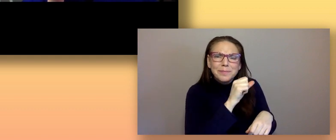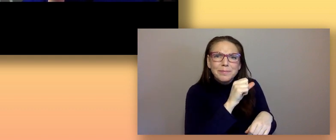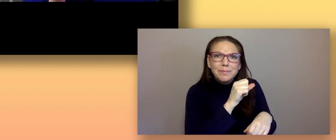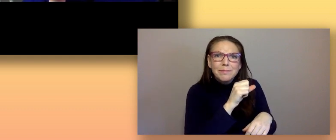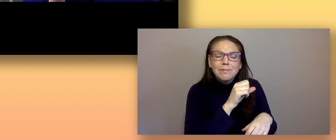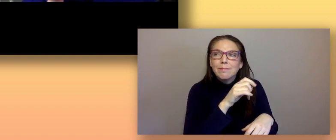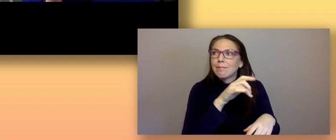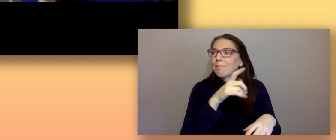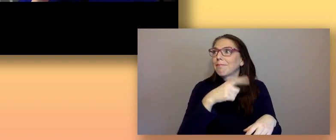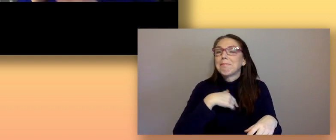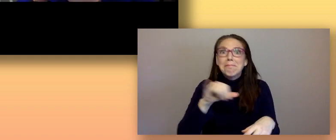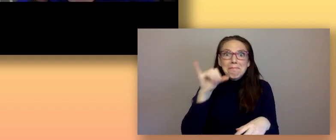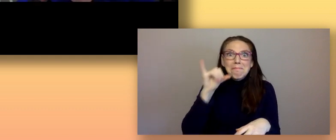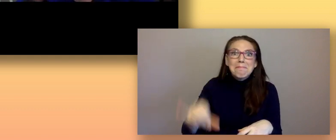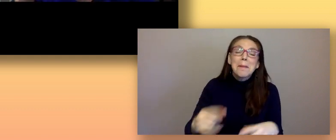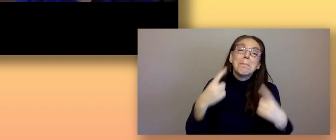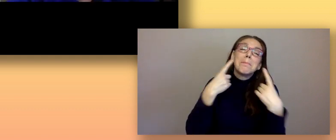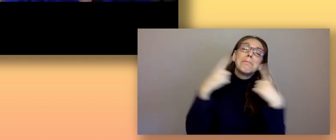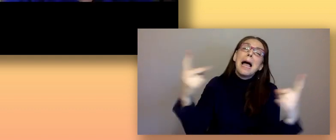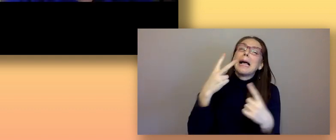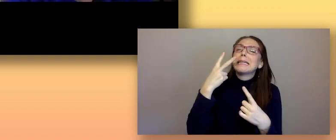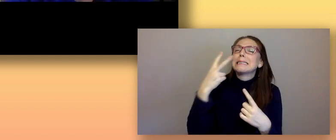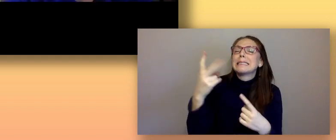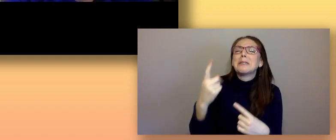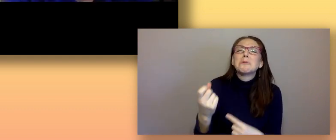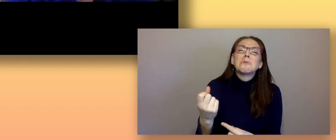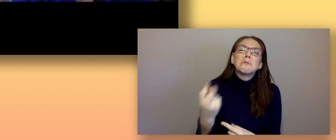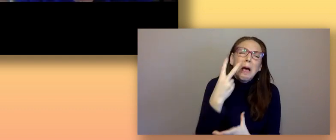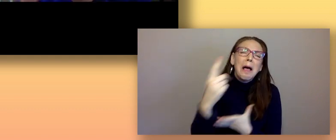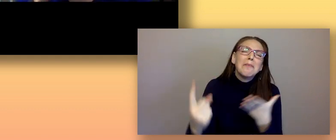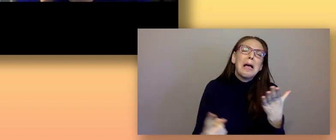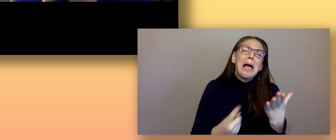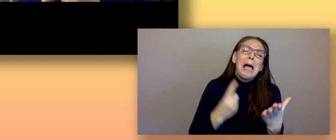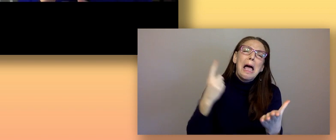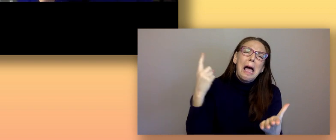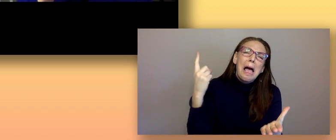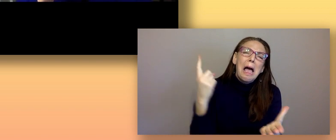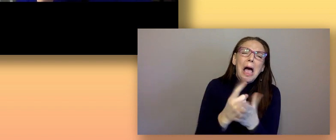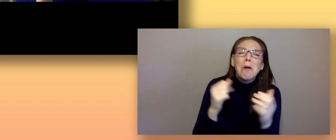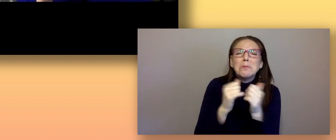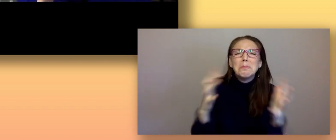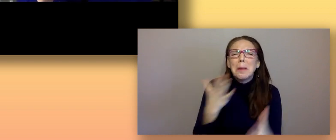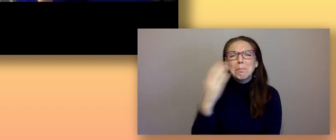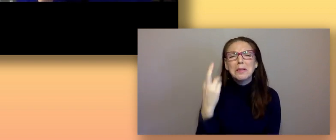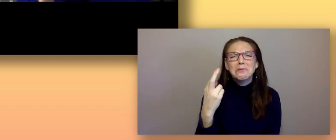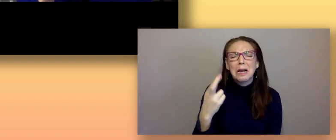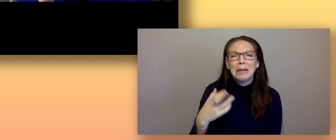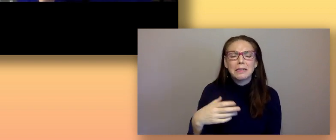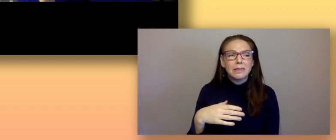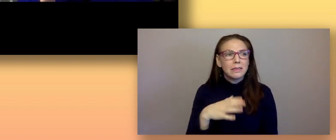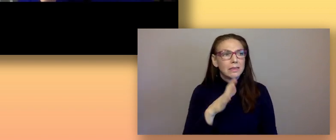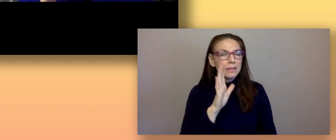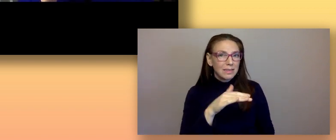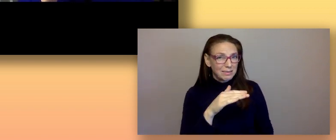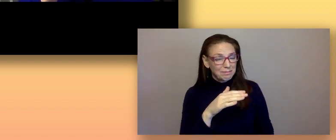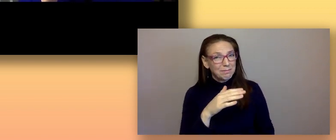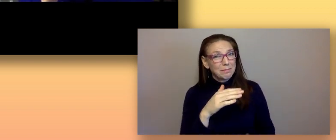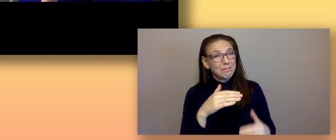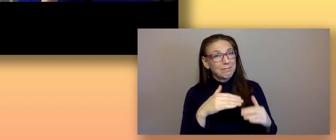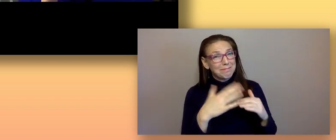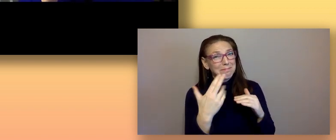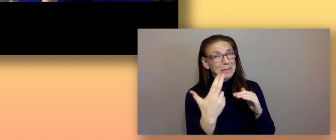can't believe I'm going to finally see you after 12 long hours without my best friend. It'll have to be at